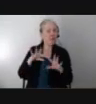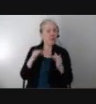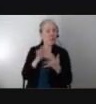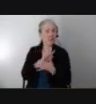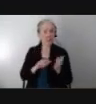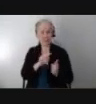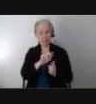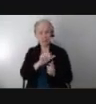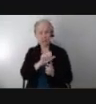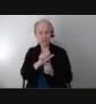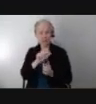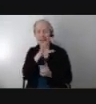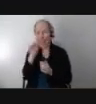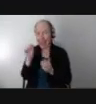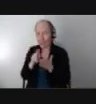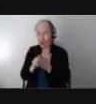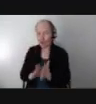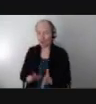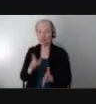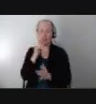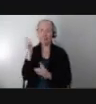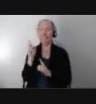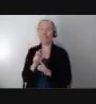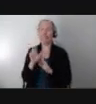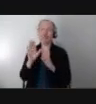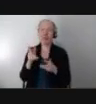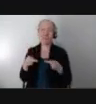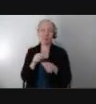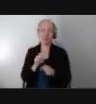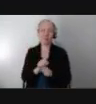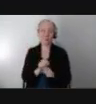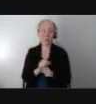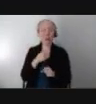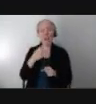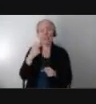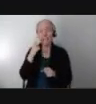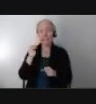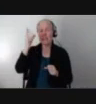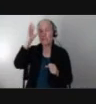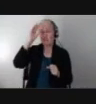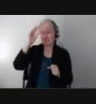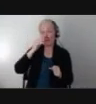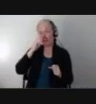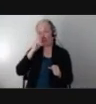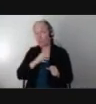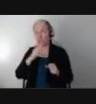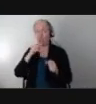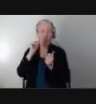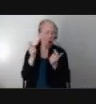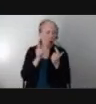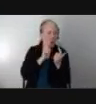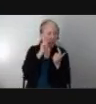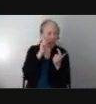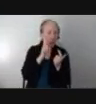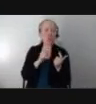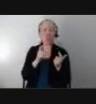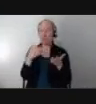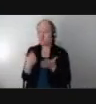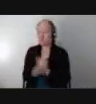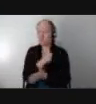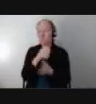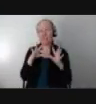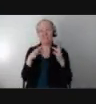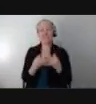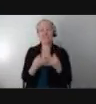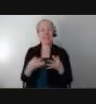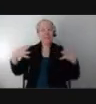outstanding places to work. I love seeing all the genders taking opportunity for family leave after welcoming a new child, an opportunity that I